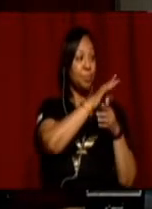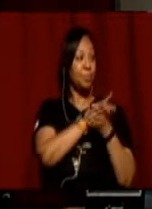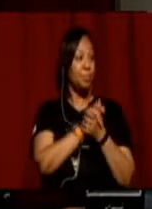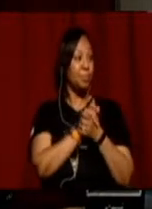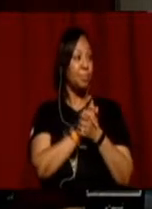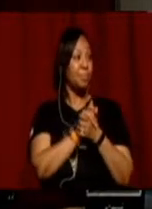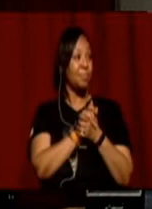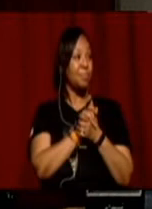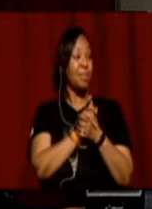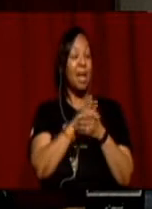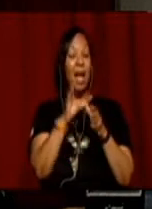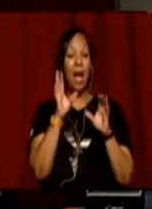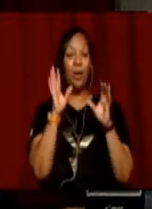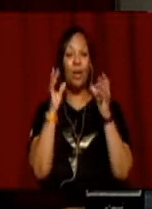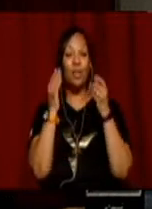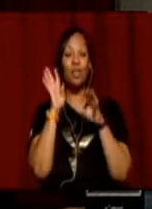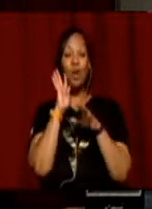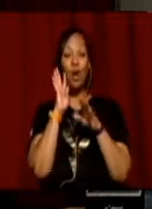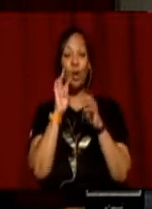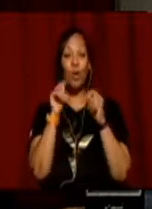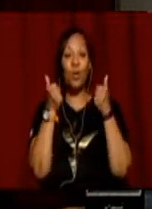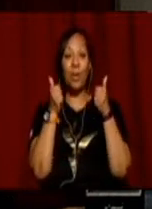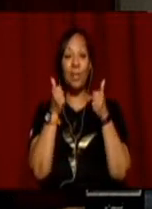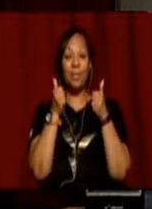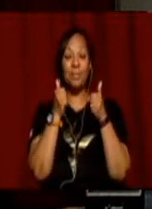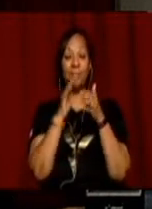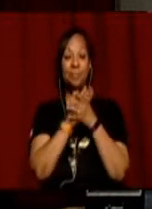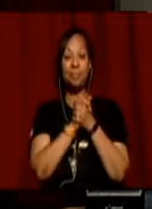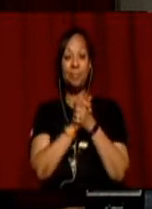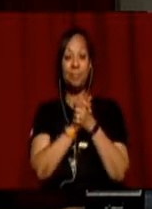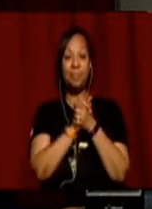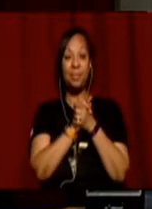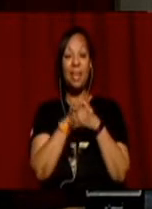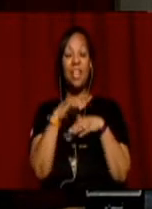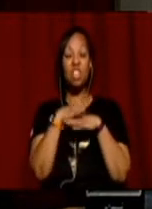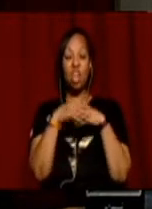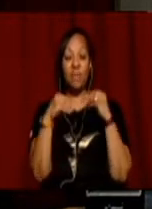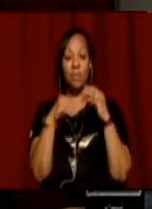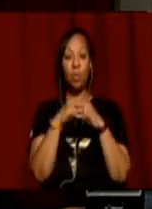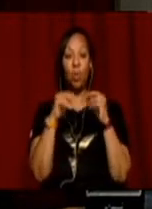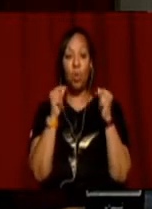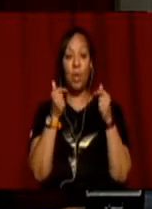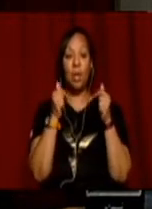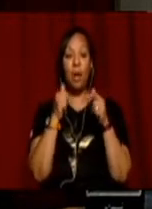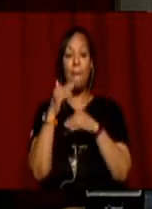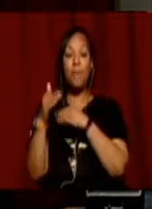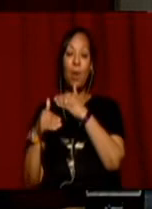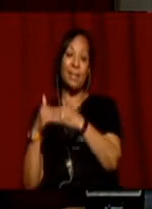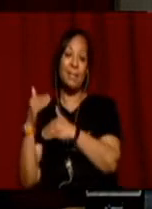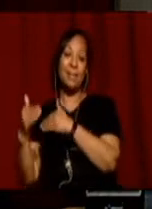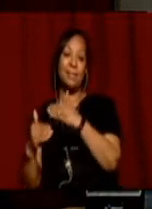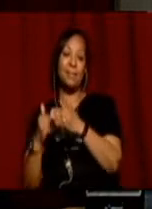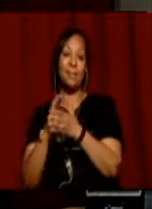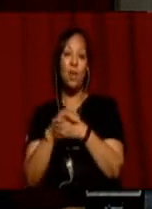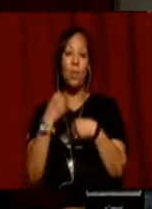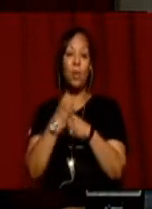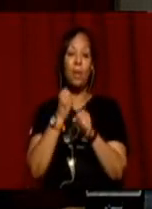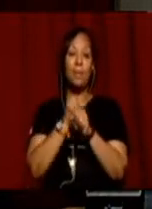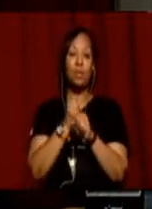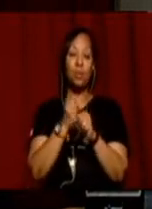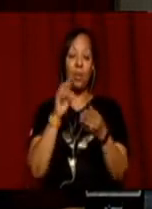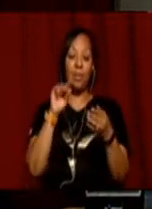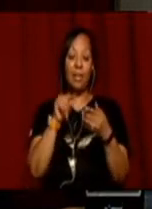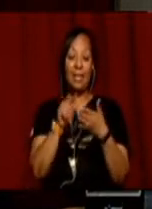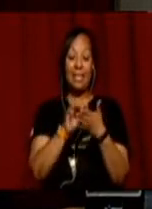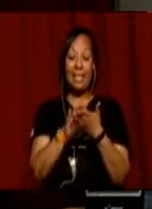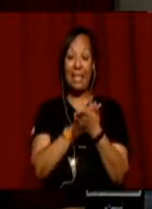talk through it really, really quickly. All right. Because it's a really comfortable, quick process. We're going to make sure their finger is a